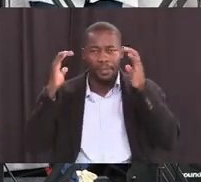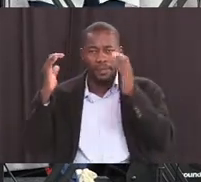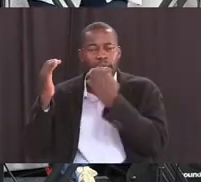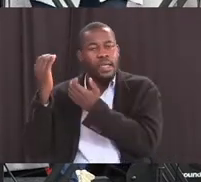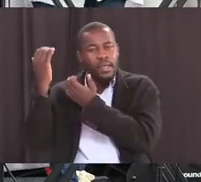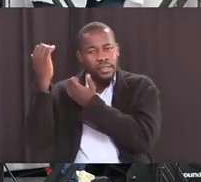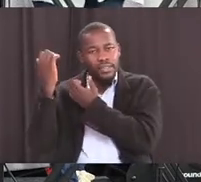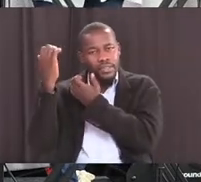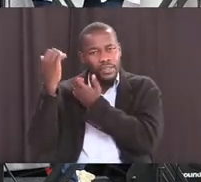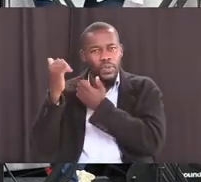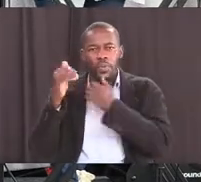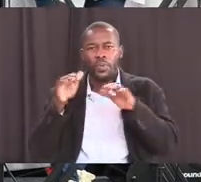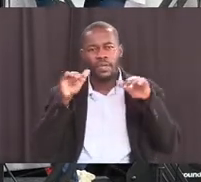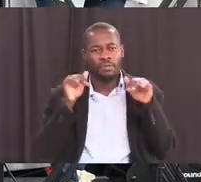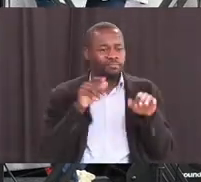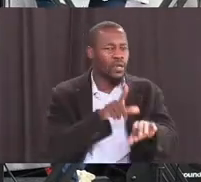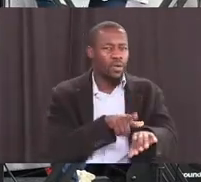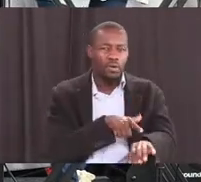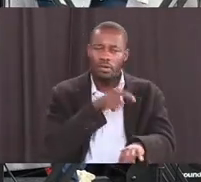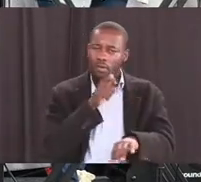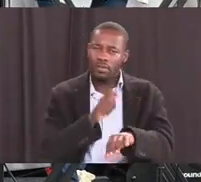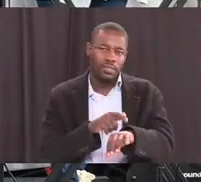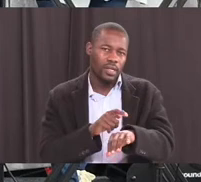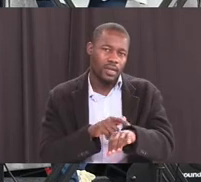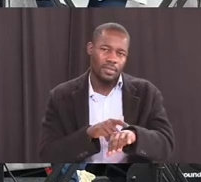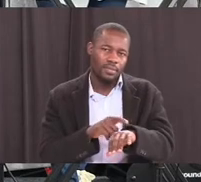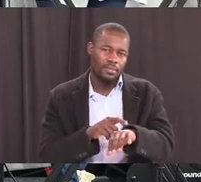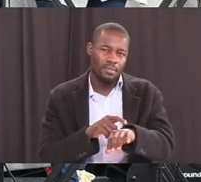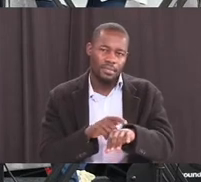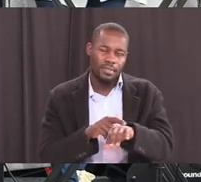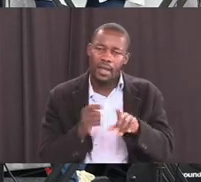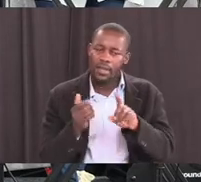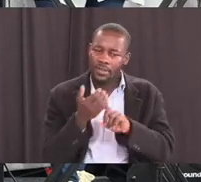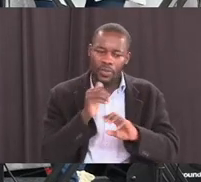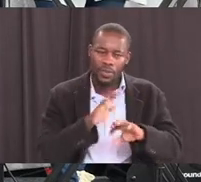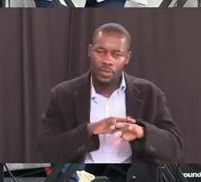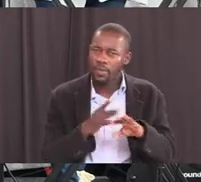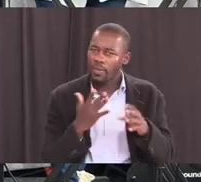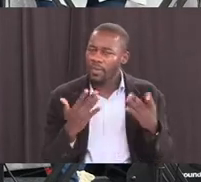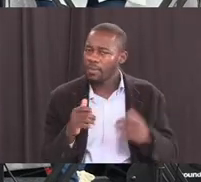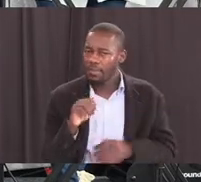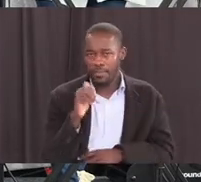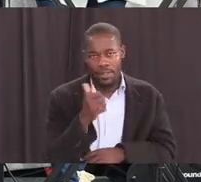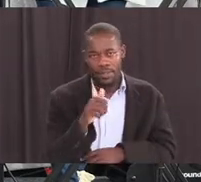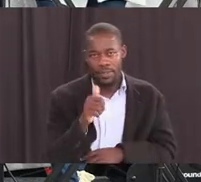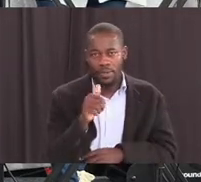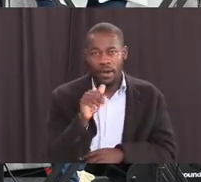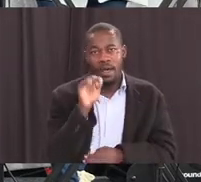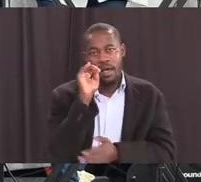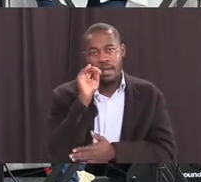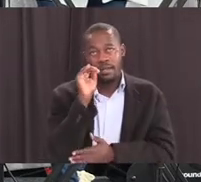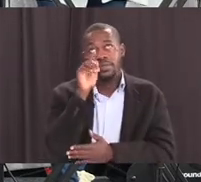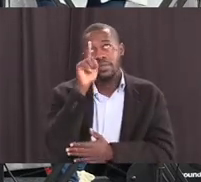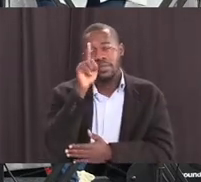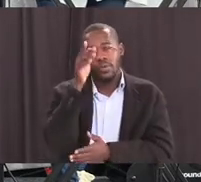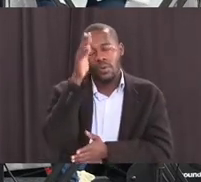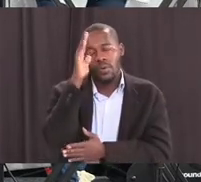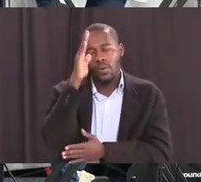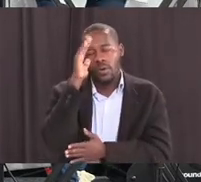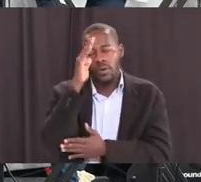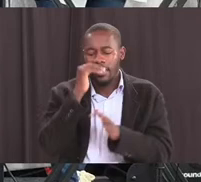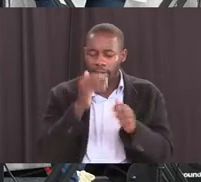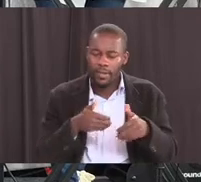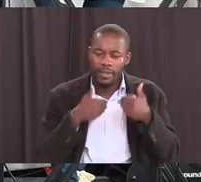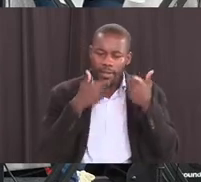been waiting for a long time. This morning, Lord, would you renew their strength. Renew